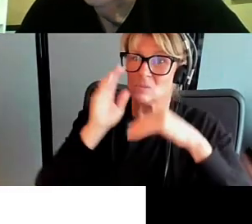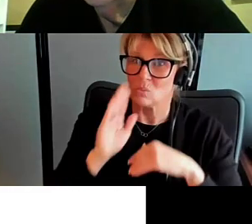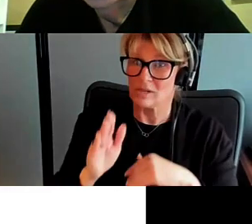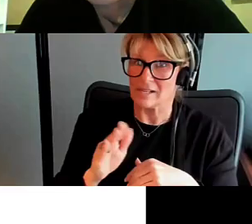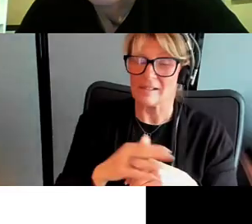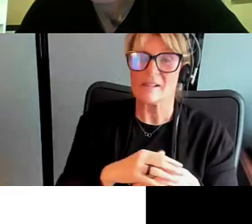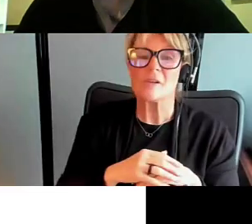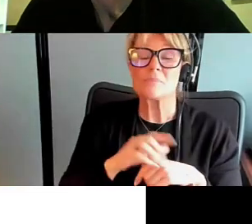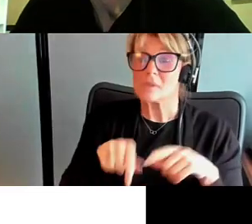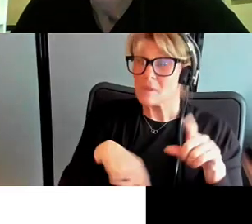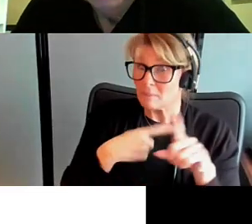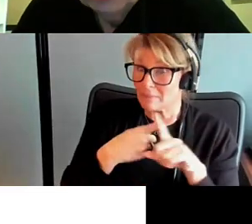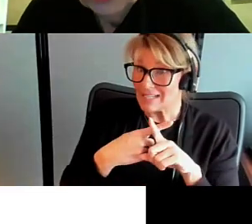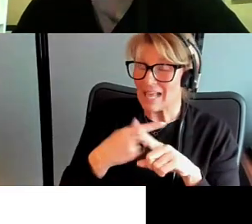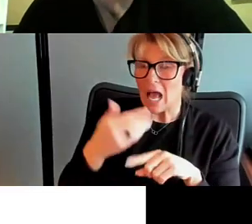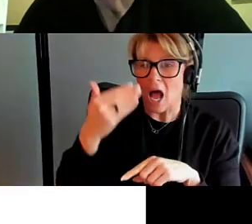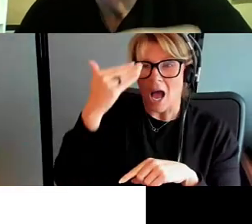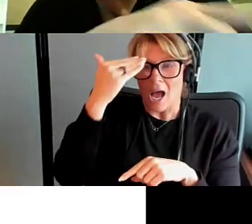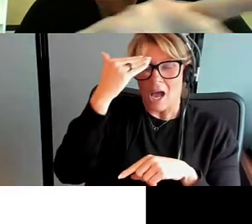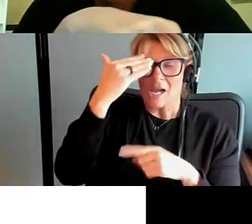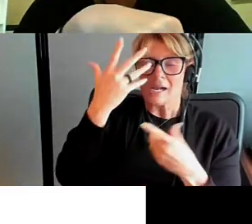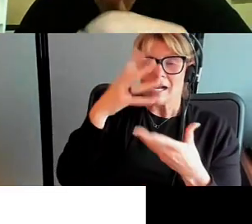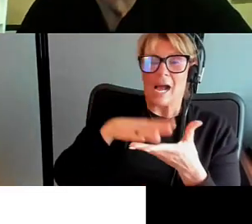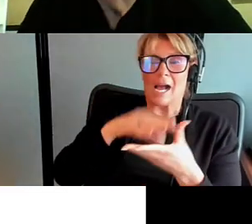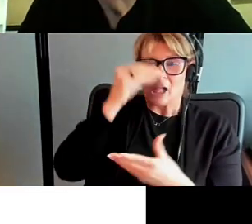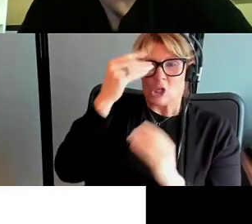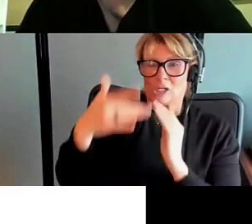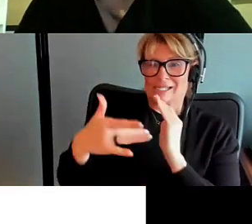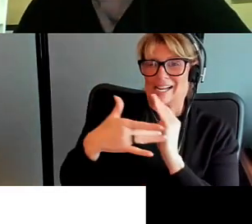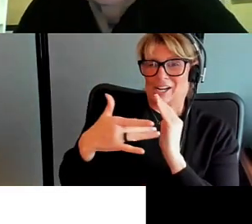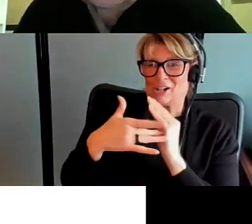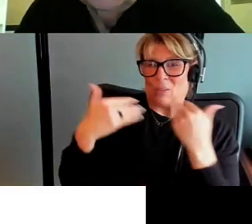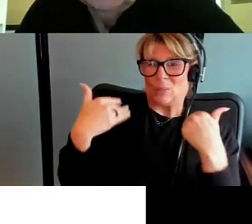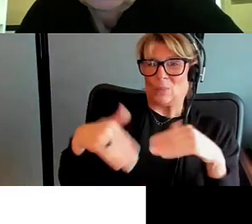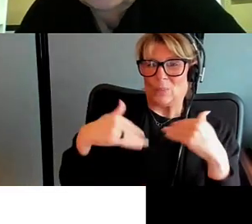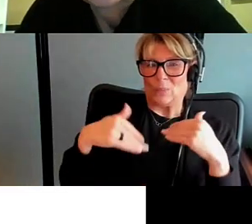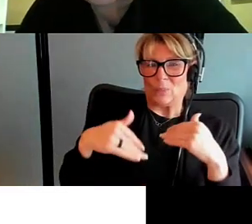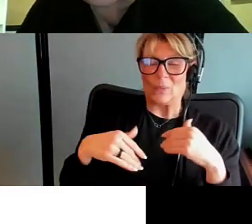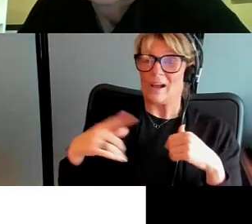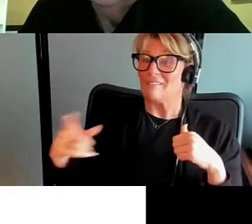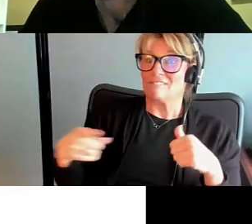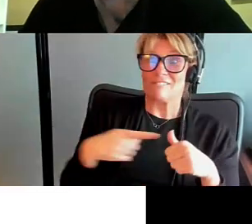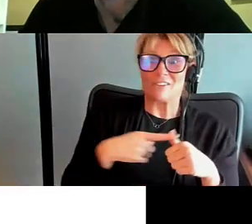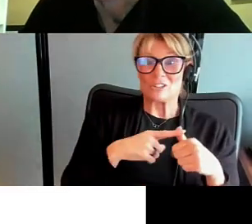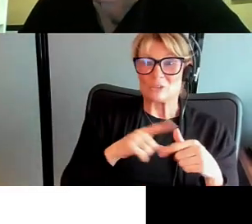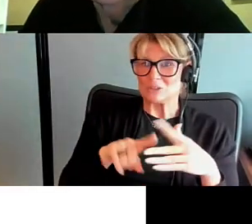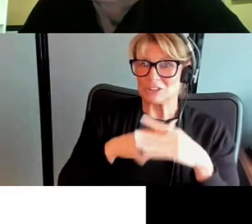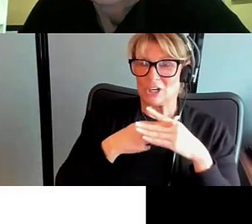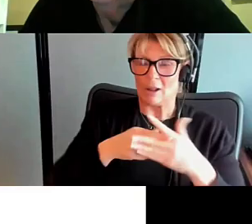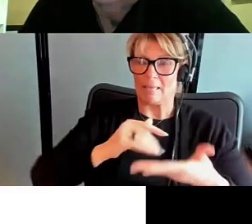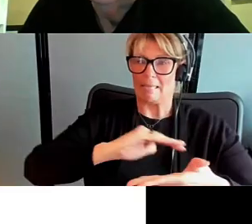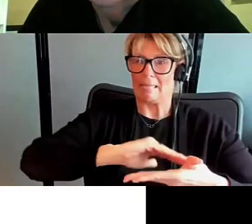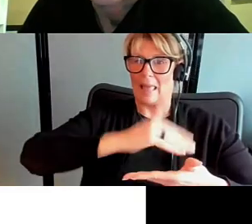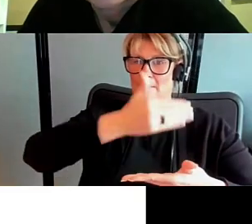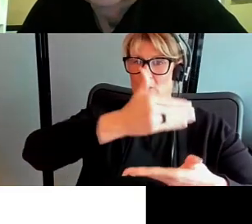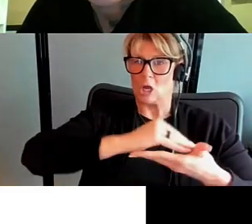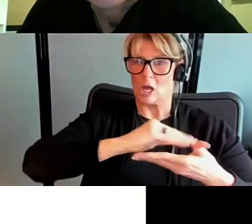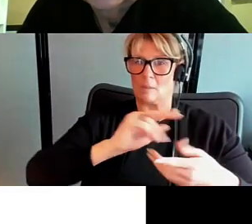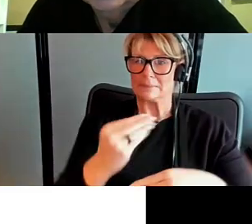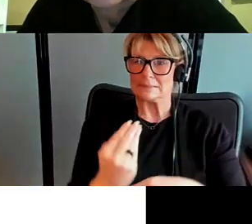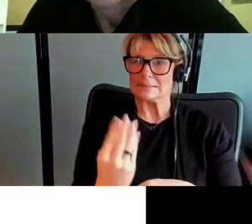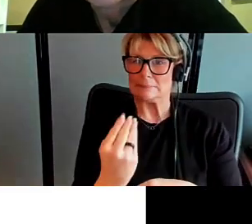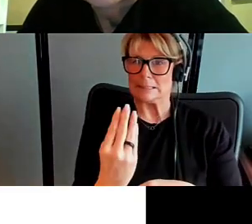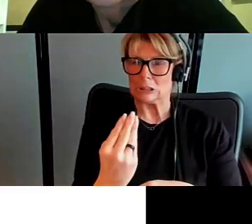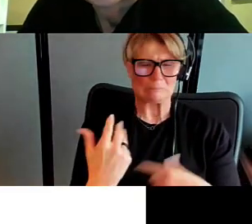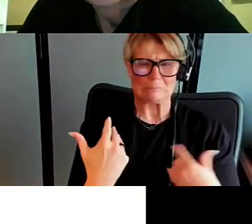example, I was using my laptop with the speaker, and clearly, very quickly I found out